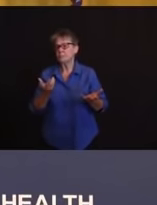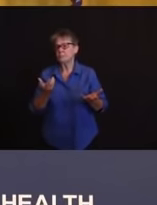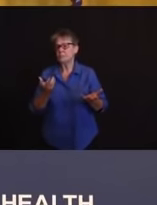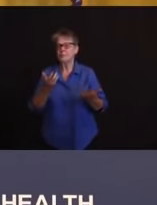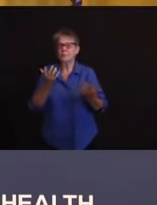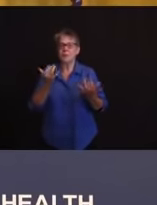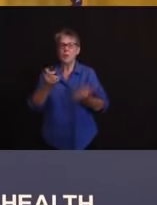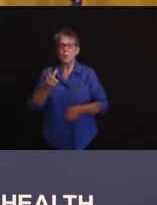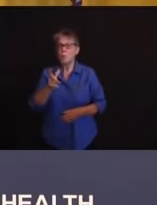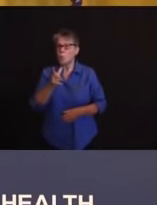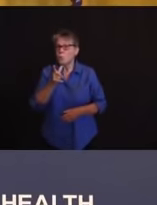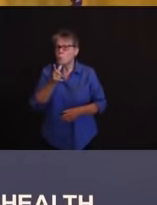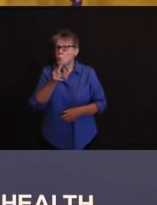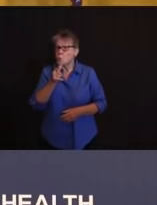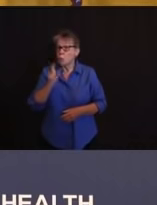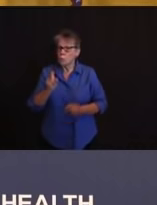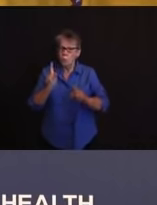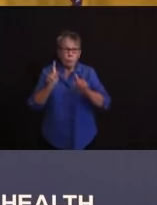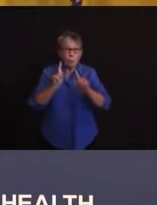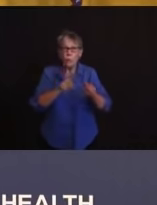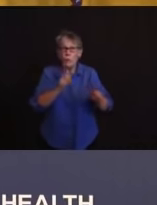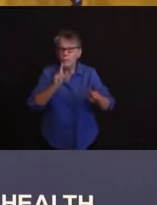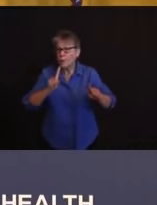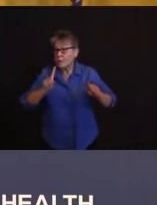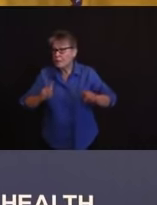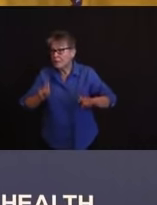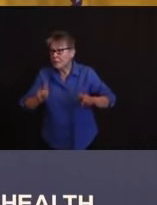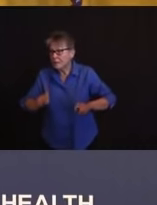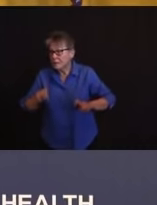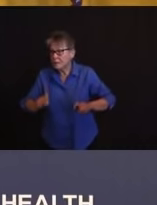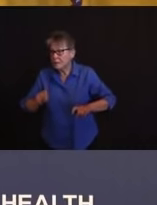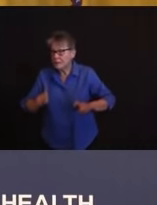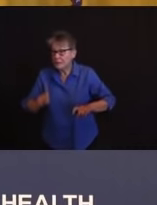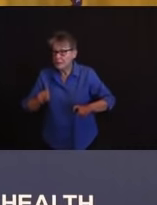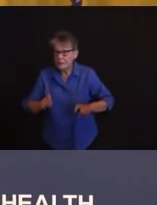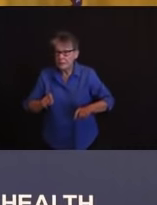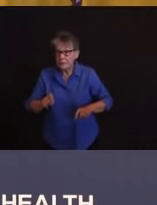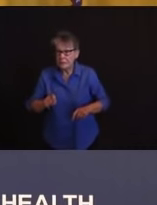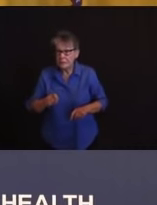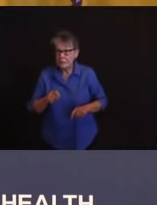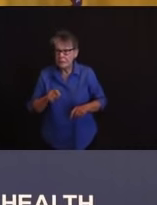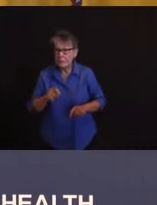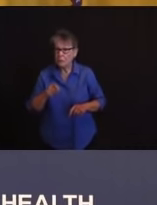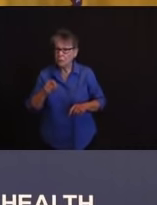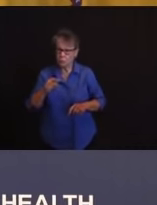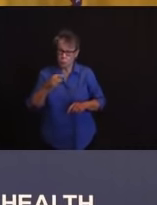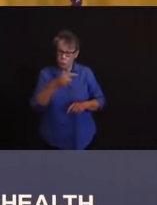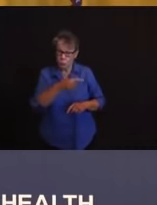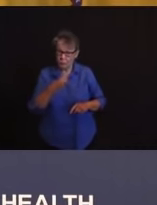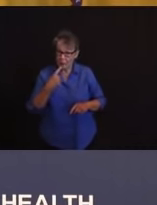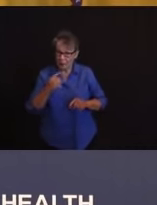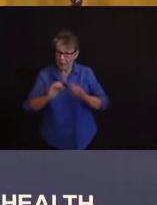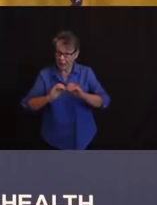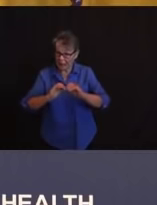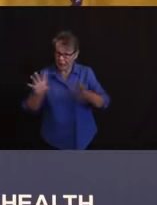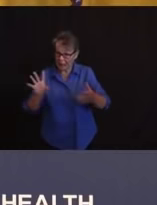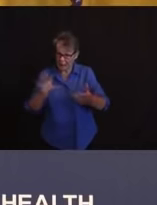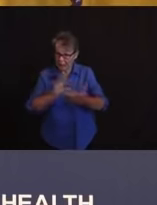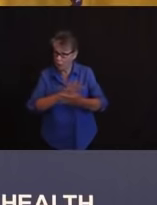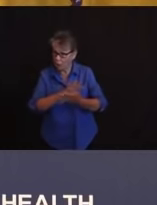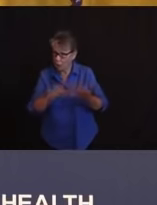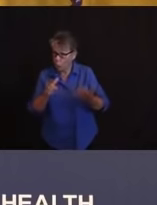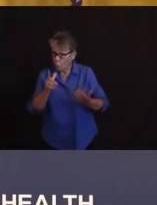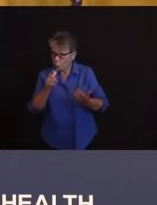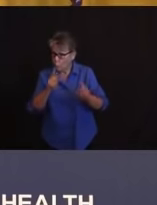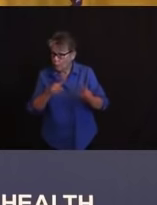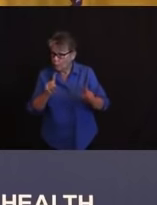gotten tested for a reason. I think I'm hearing you say loud and clear, use your head and frankly stay away from other